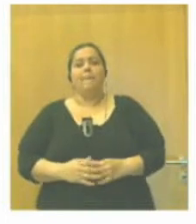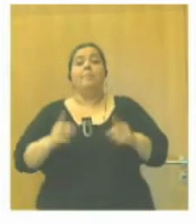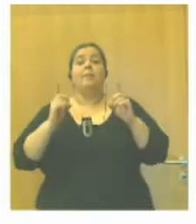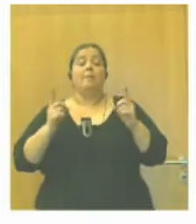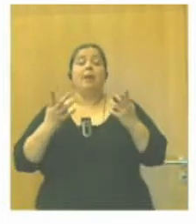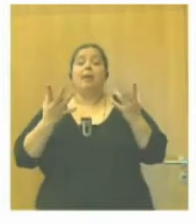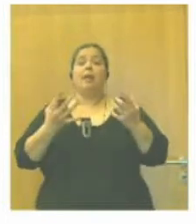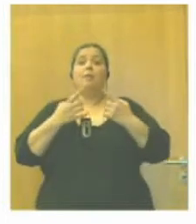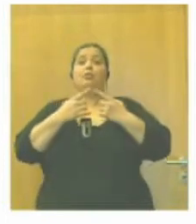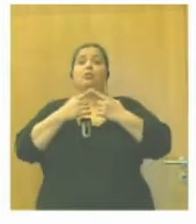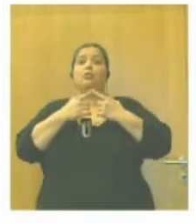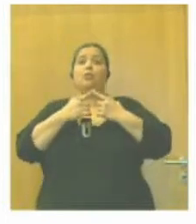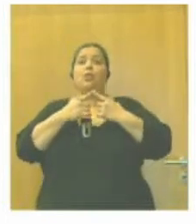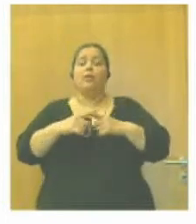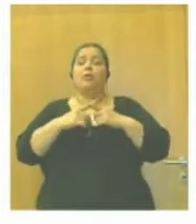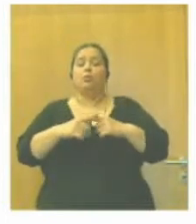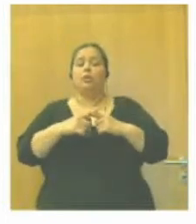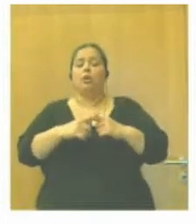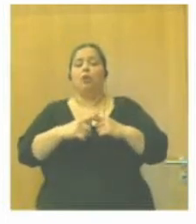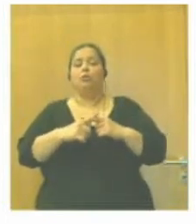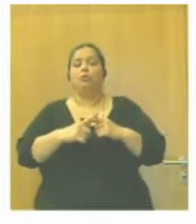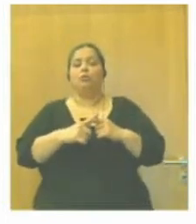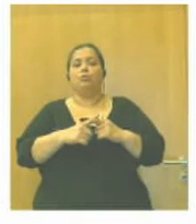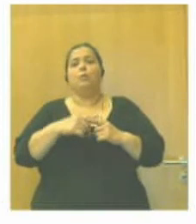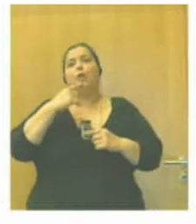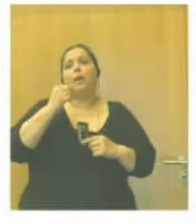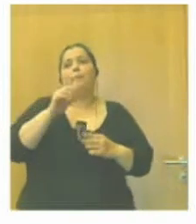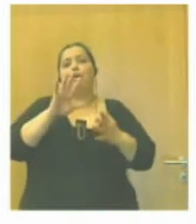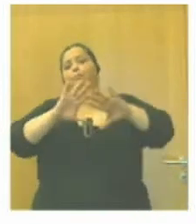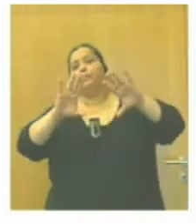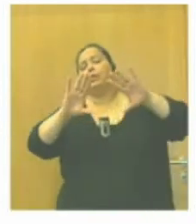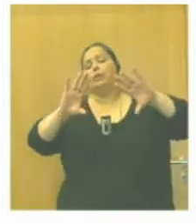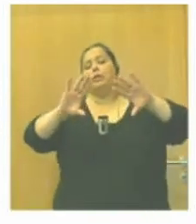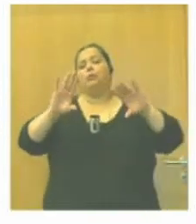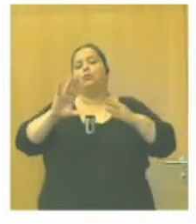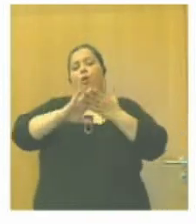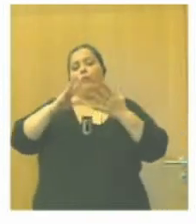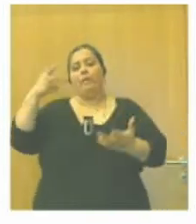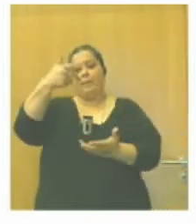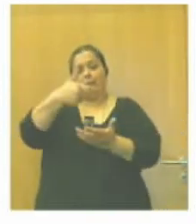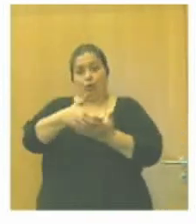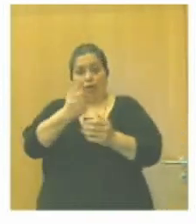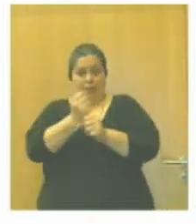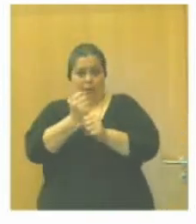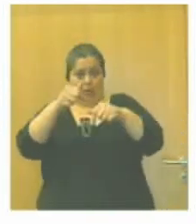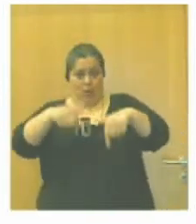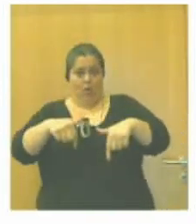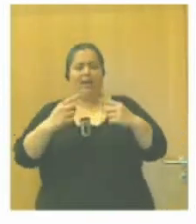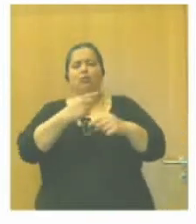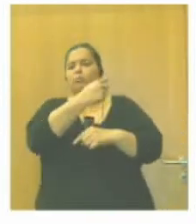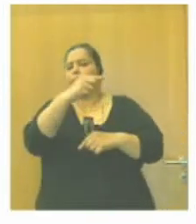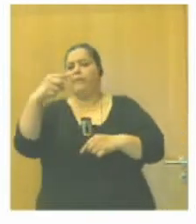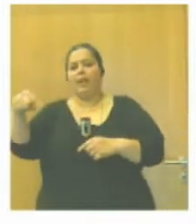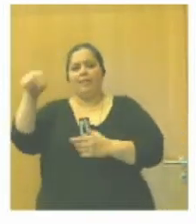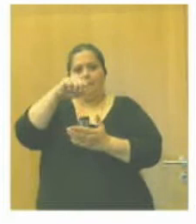the investment case, what we're doing now is working in 5 different countries to develop country-level, national-level